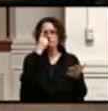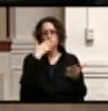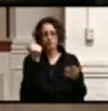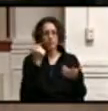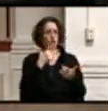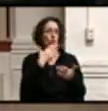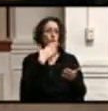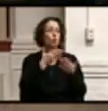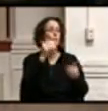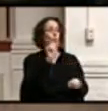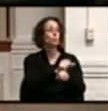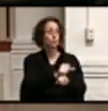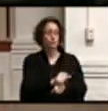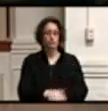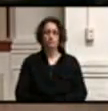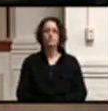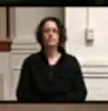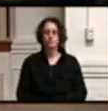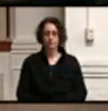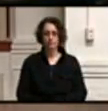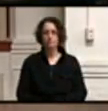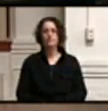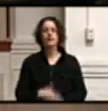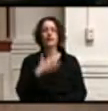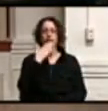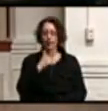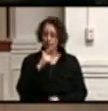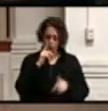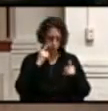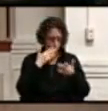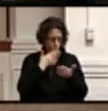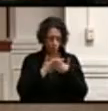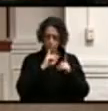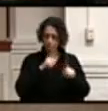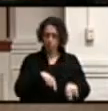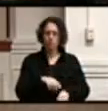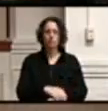work. Thank you. Yeah, getting an unqualified report. Yep. Work. Yeah. Great.